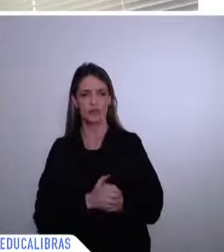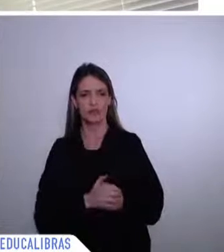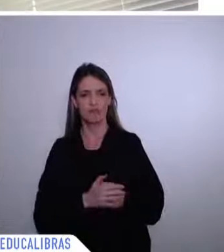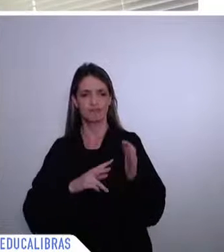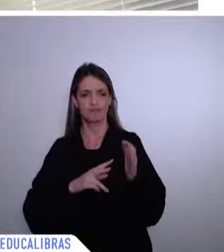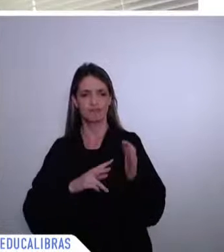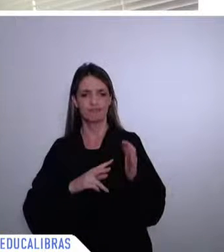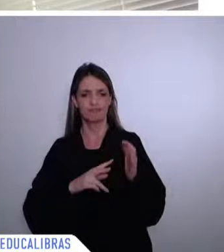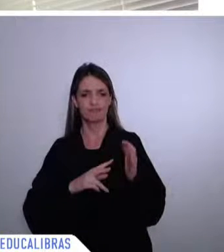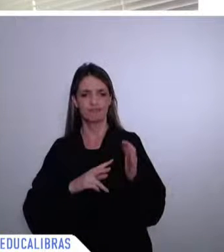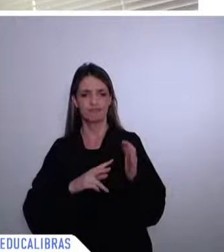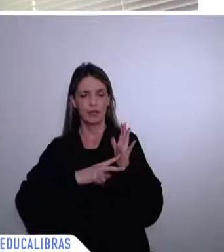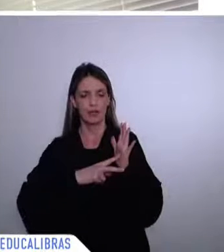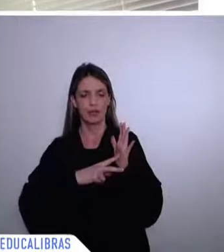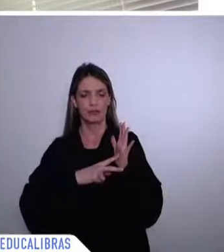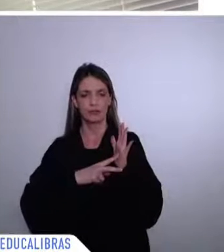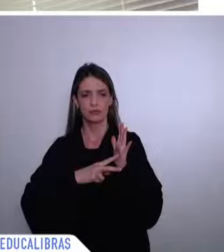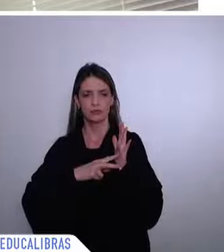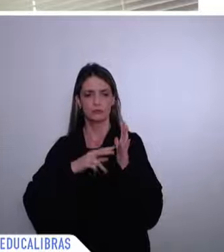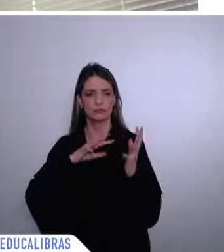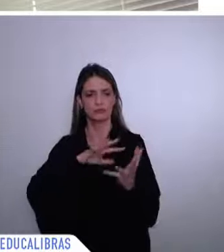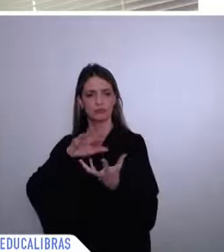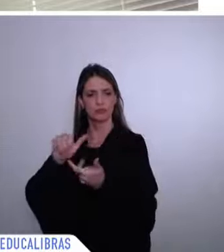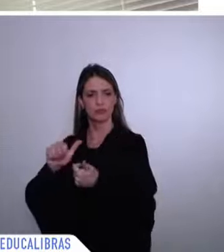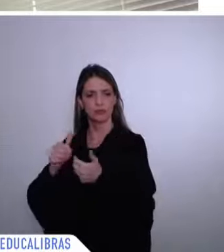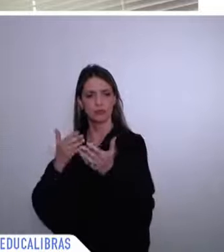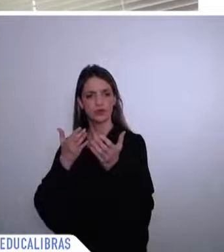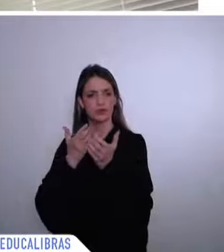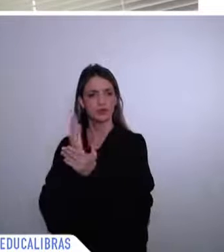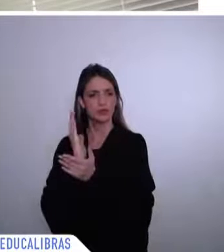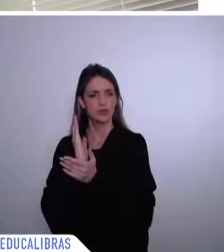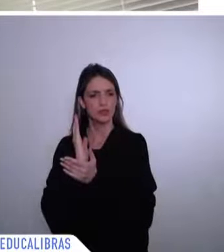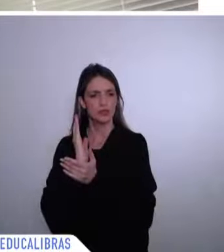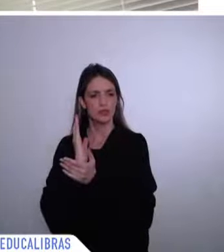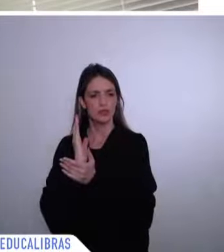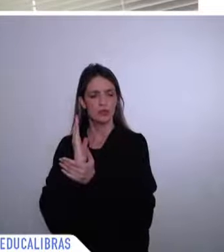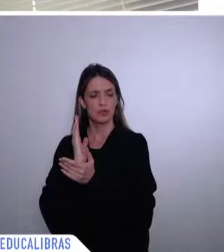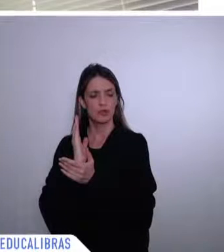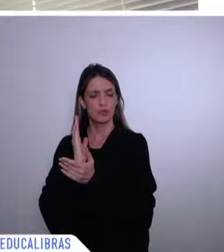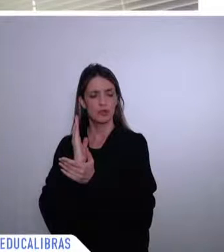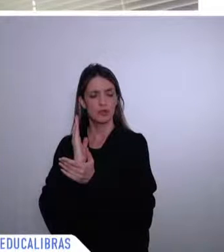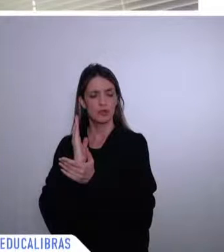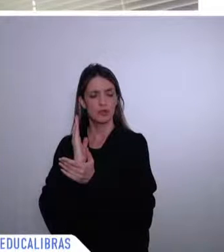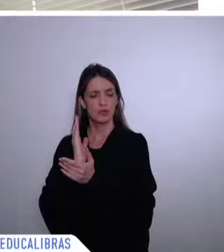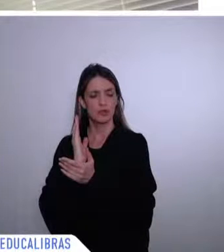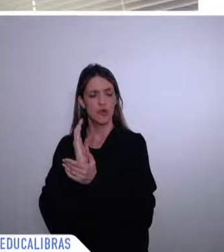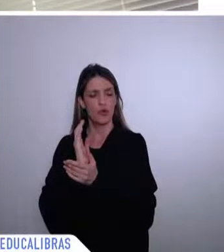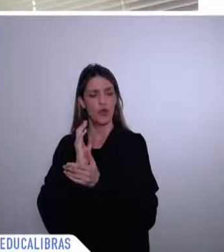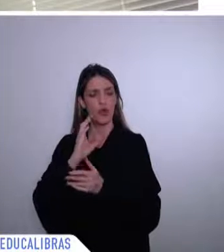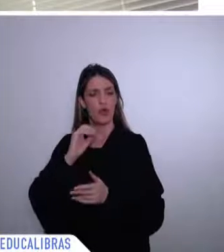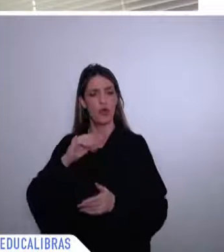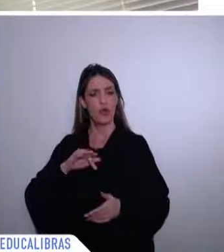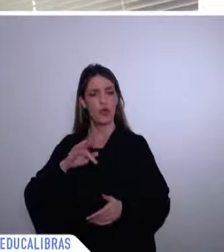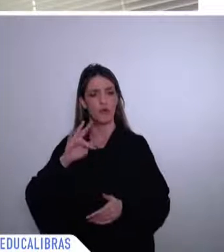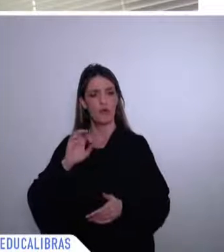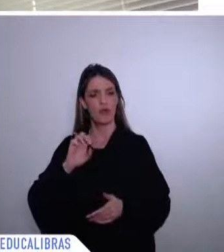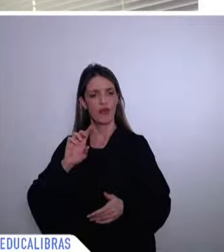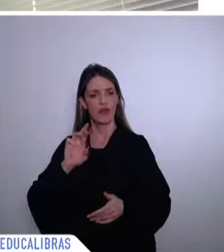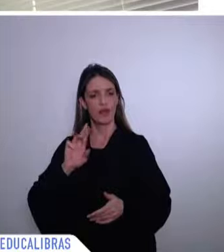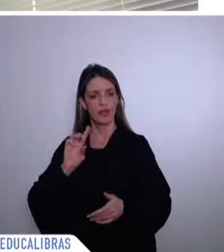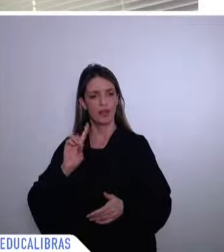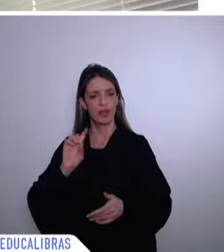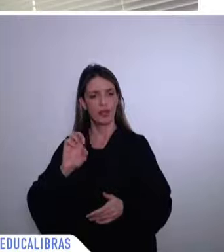Well, I believe that the global unionized movement that has been approved in the International